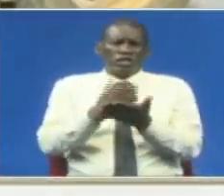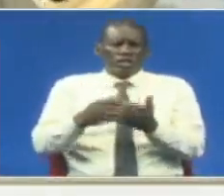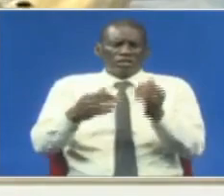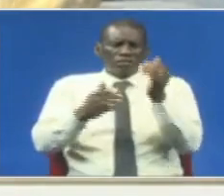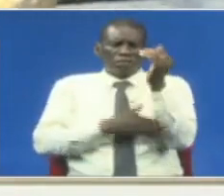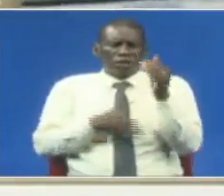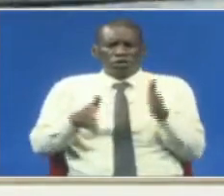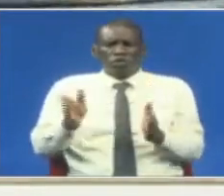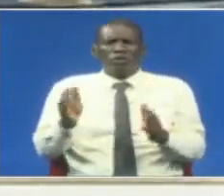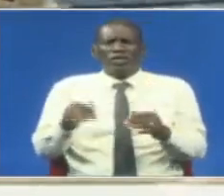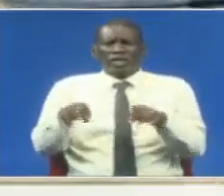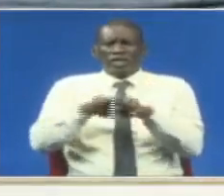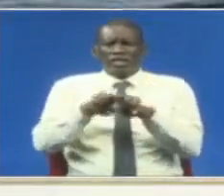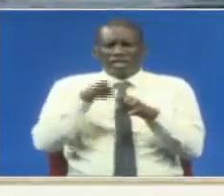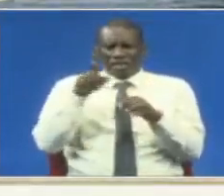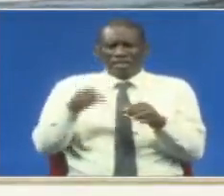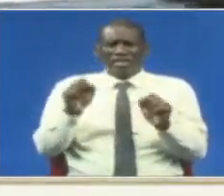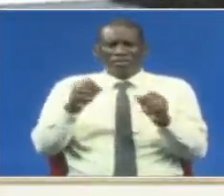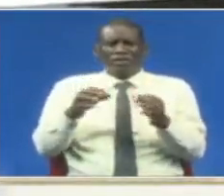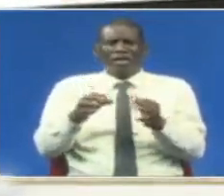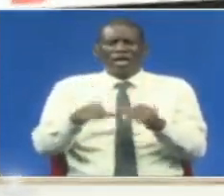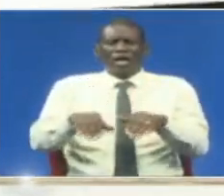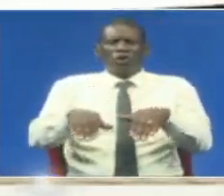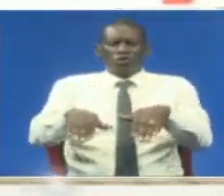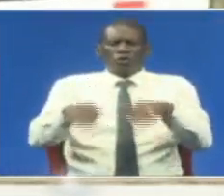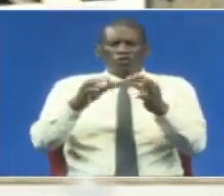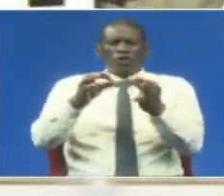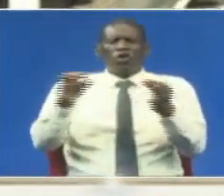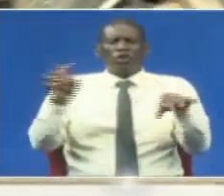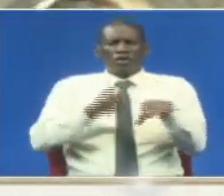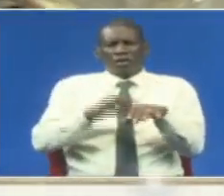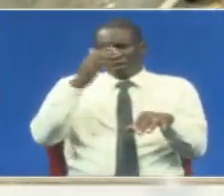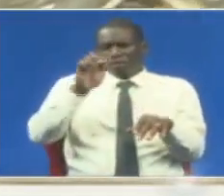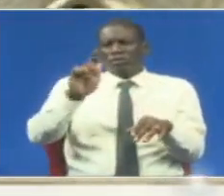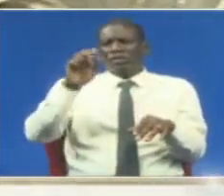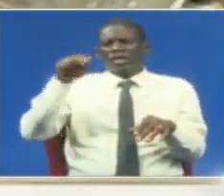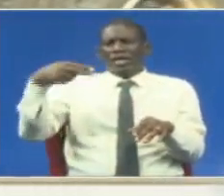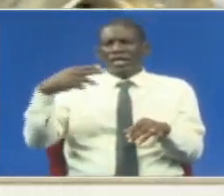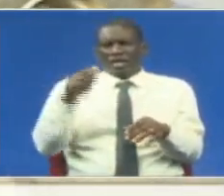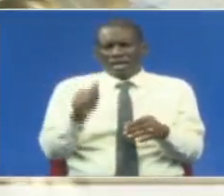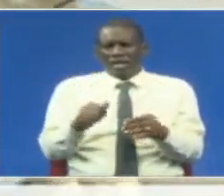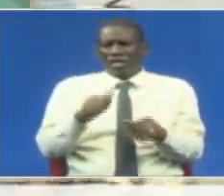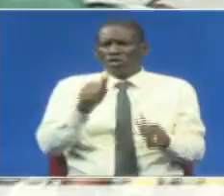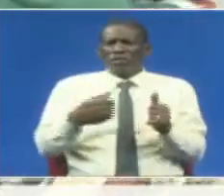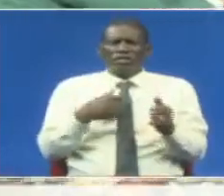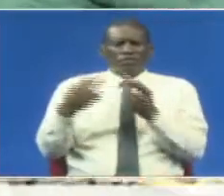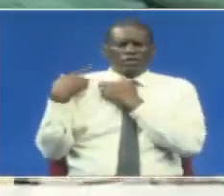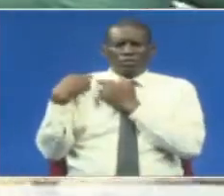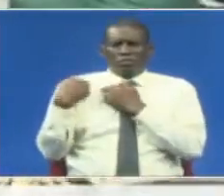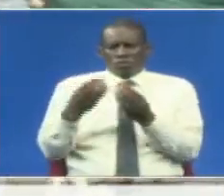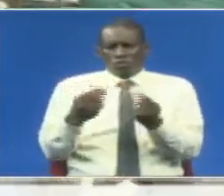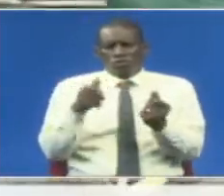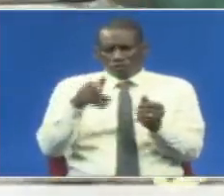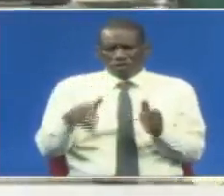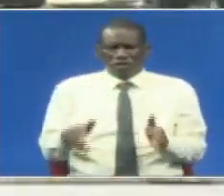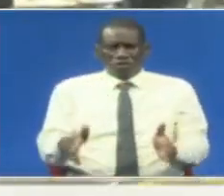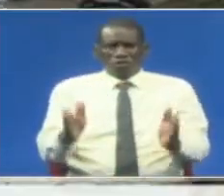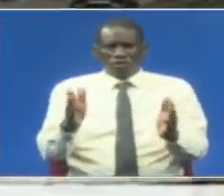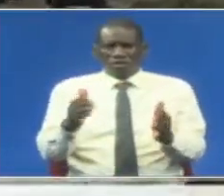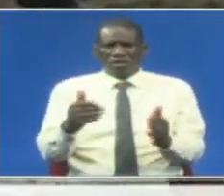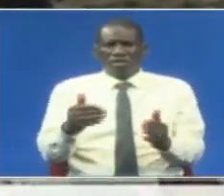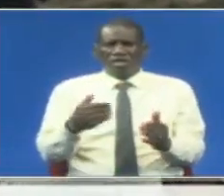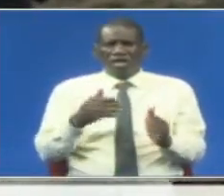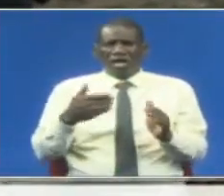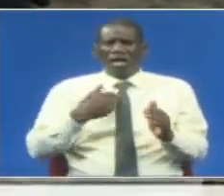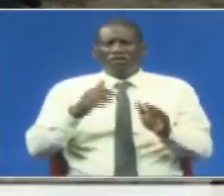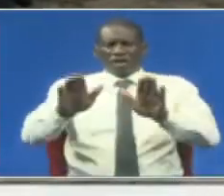looks like it's going to be a long wait given that KENHA, which is bestowed with the responsibility of dealing with these roads, has evaded